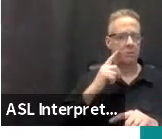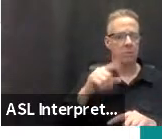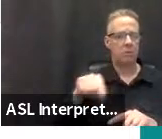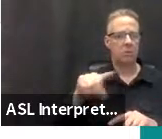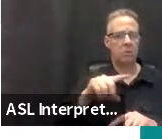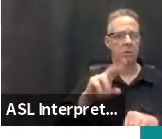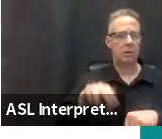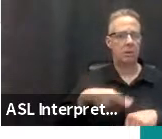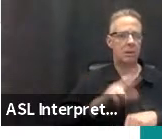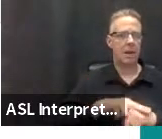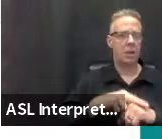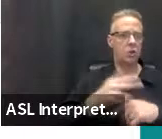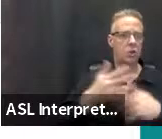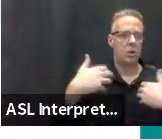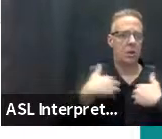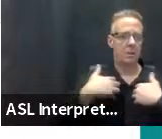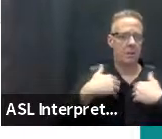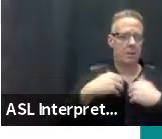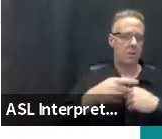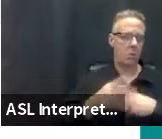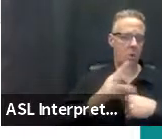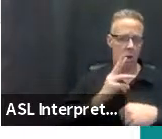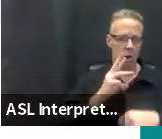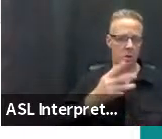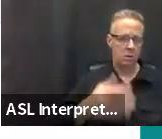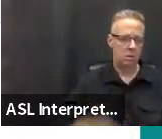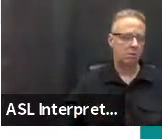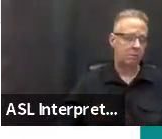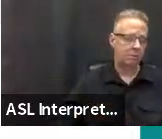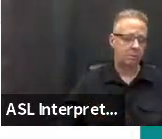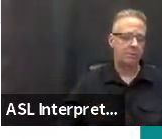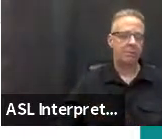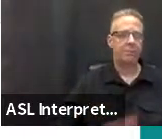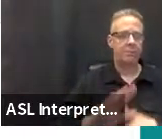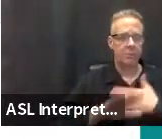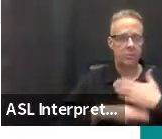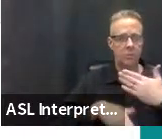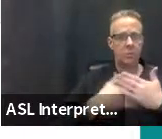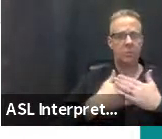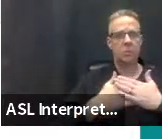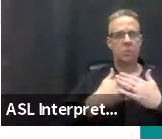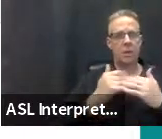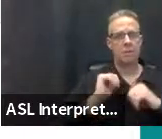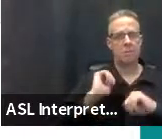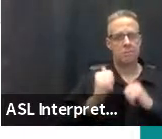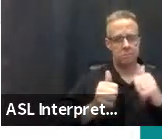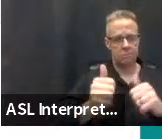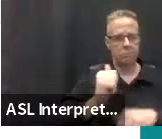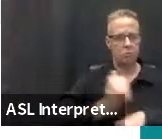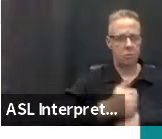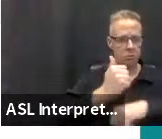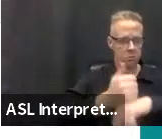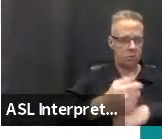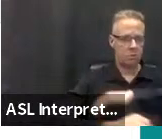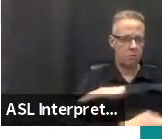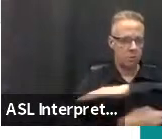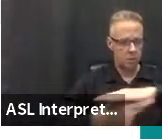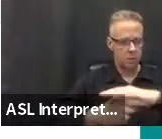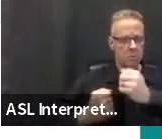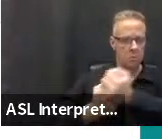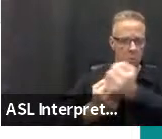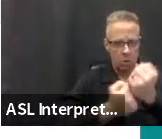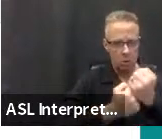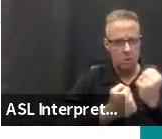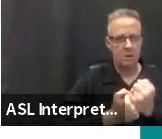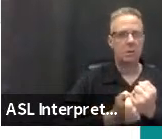the natural environment, right? All of these structures need to be supported, and the number